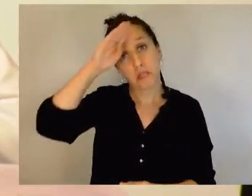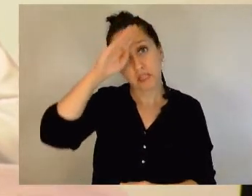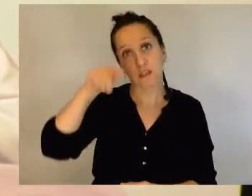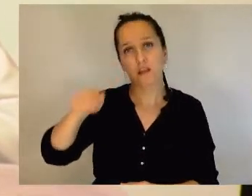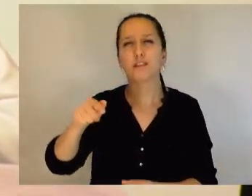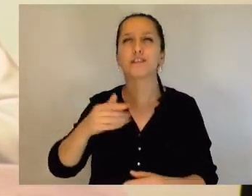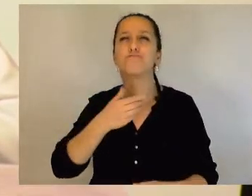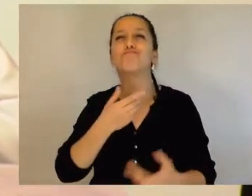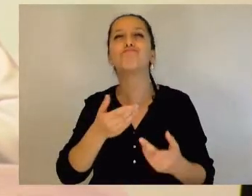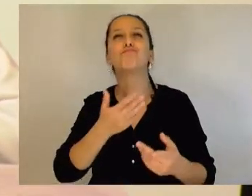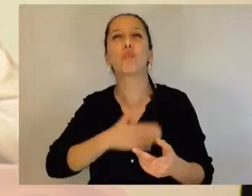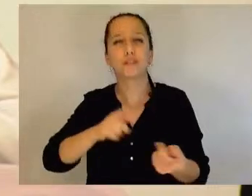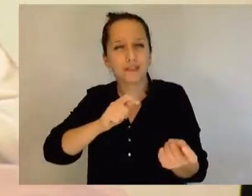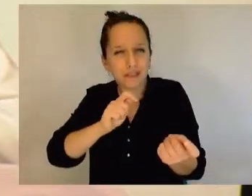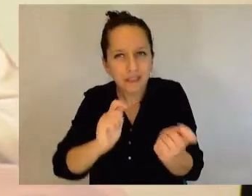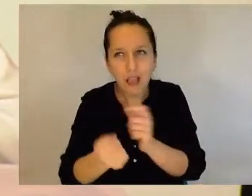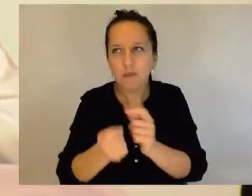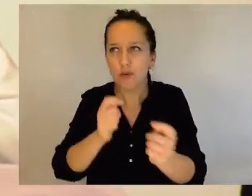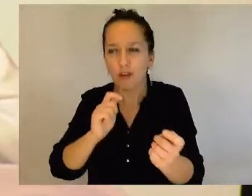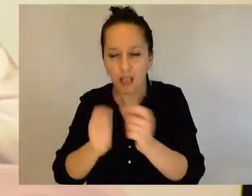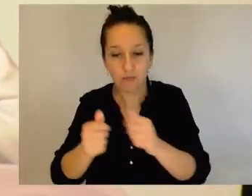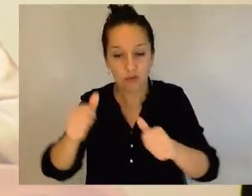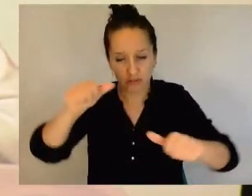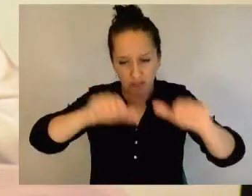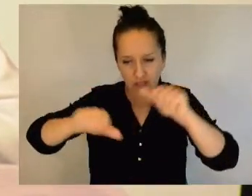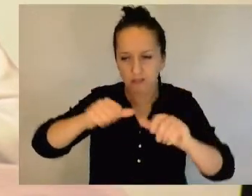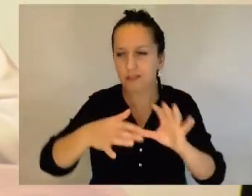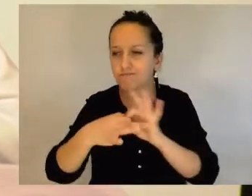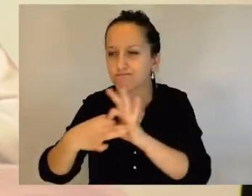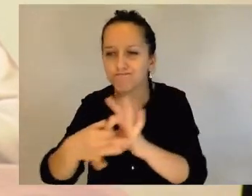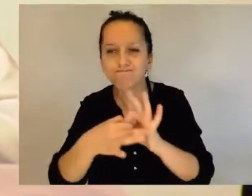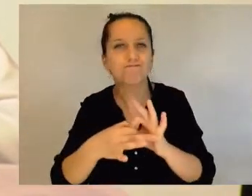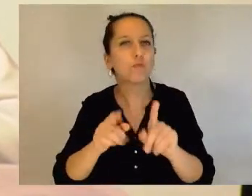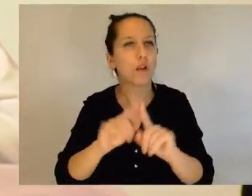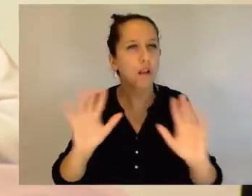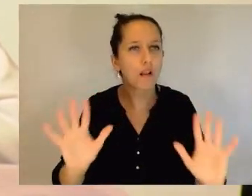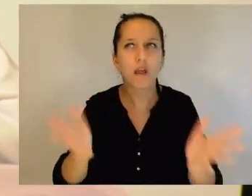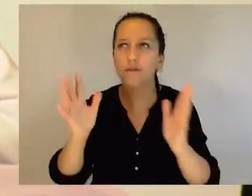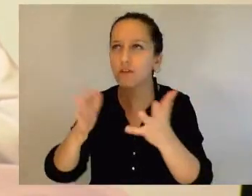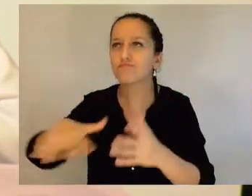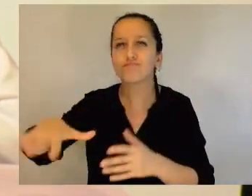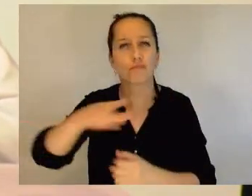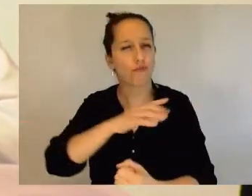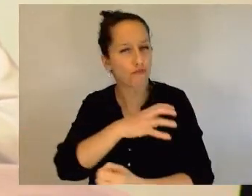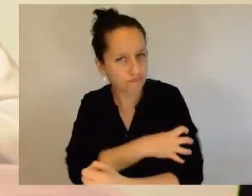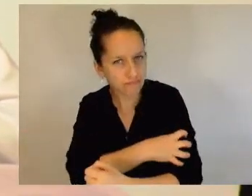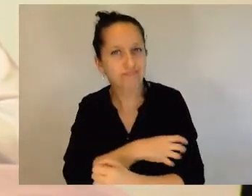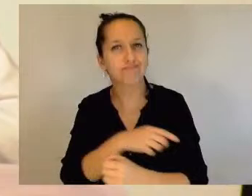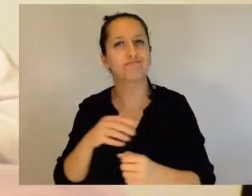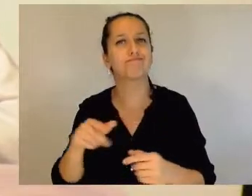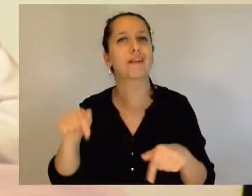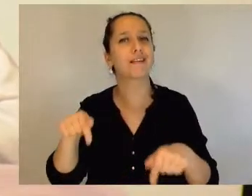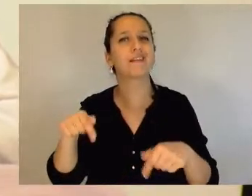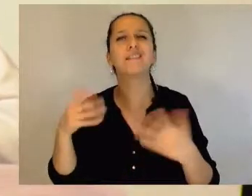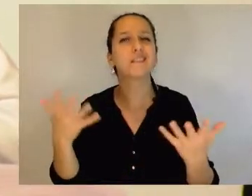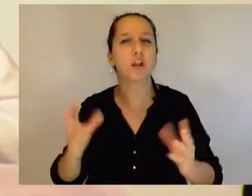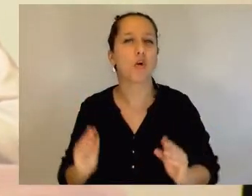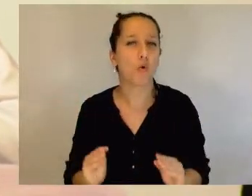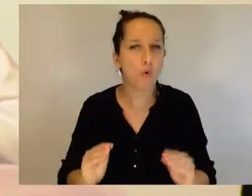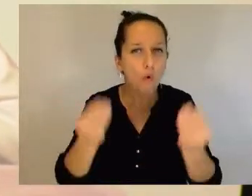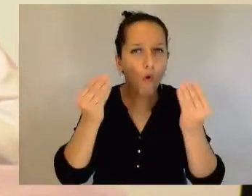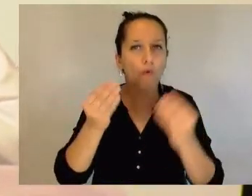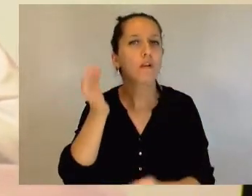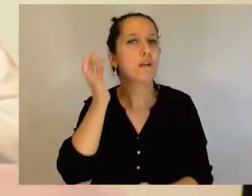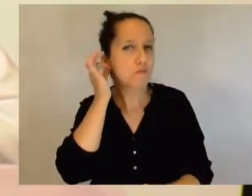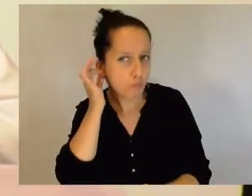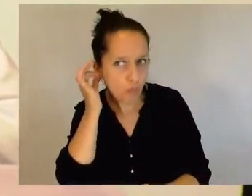of change, our wager is for science that is connected with the living forces of the nation, that is, their youngsters, the women,